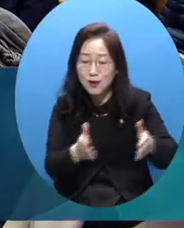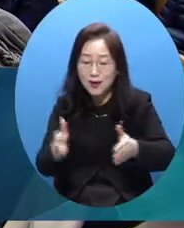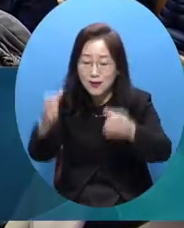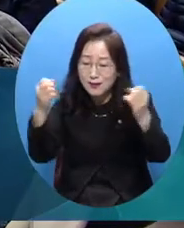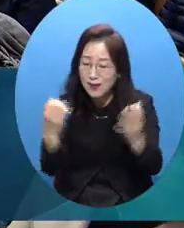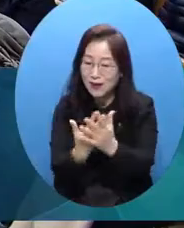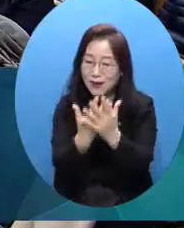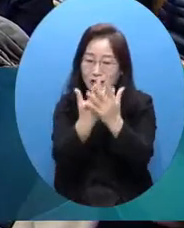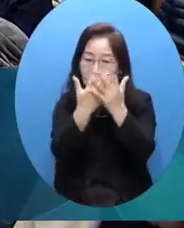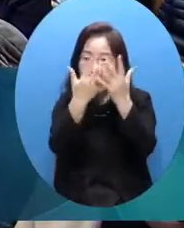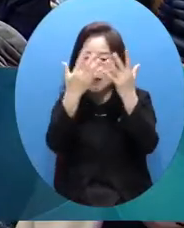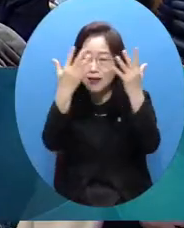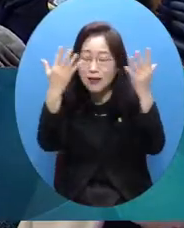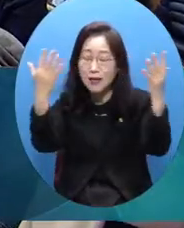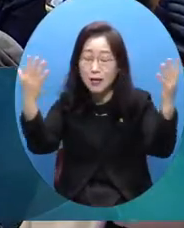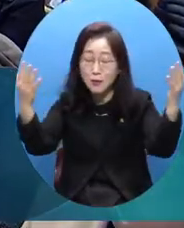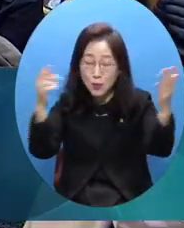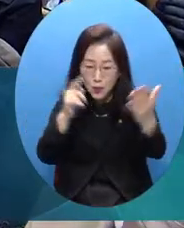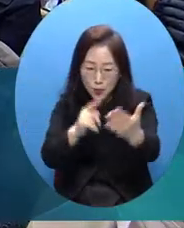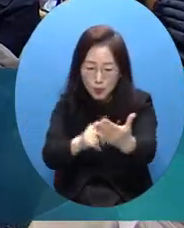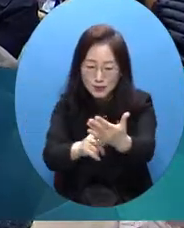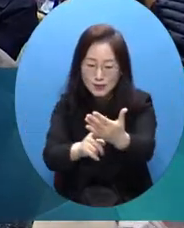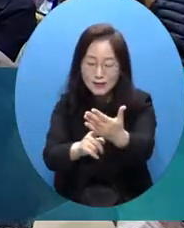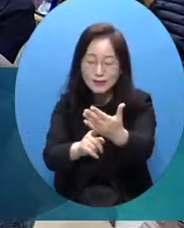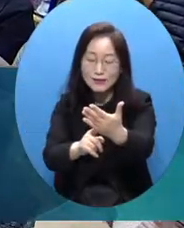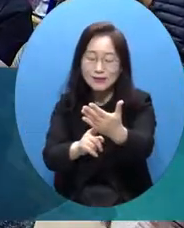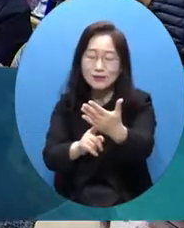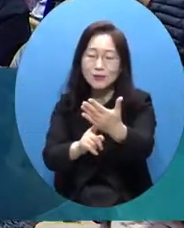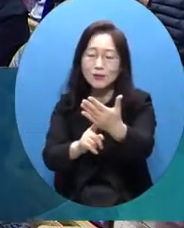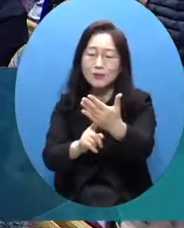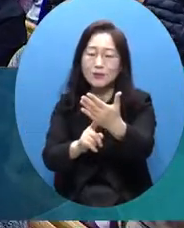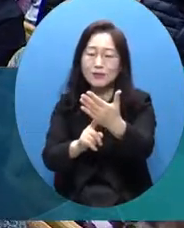when the king in his Beauty I see